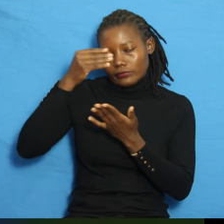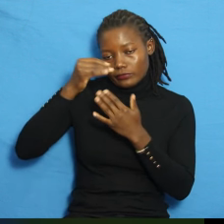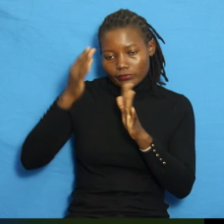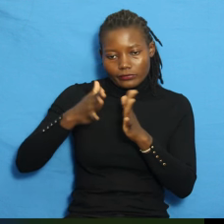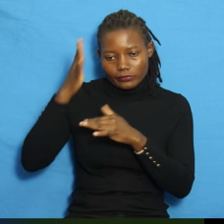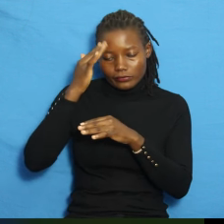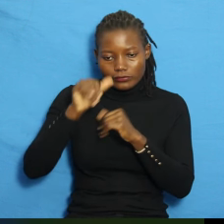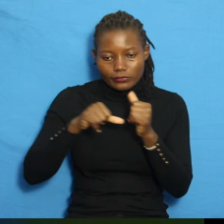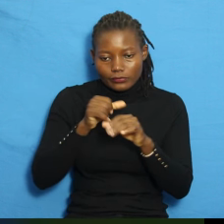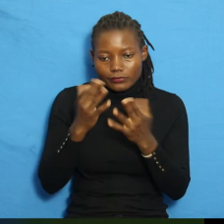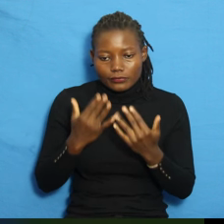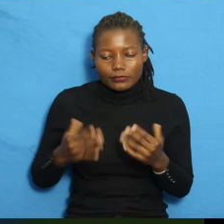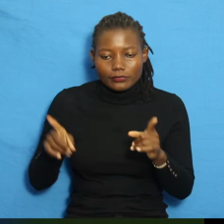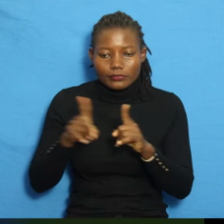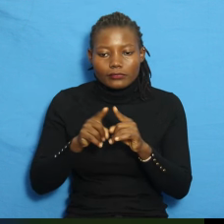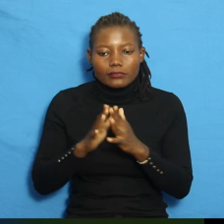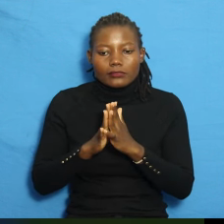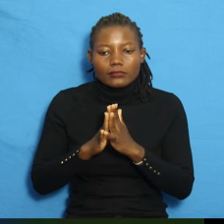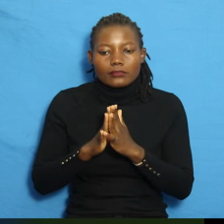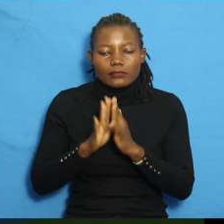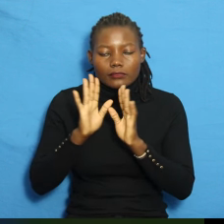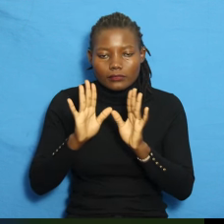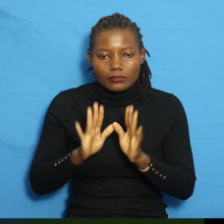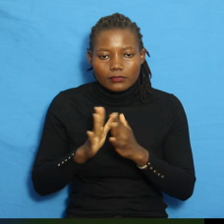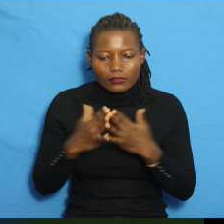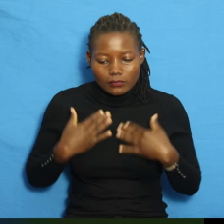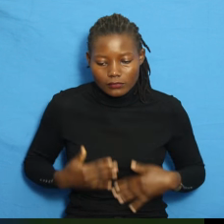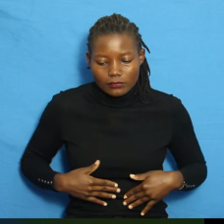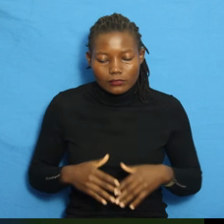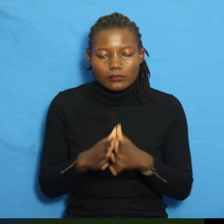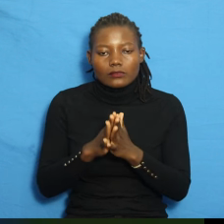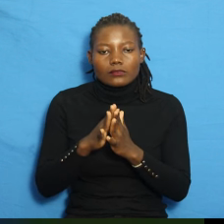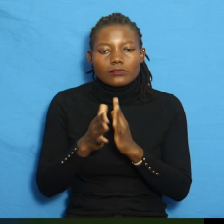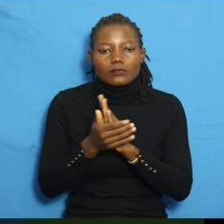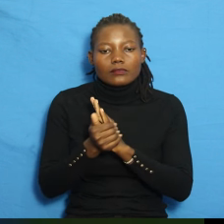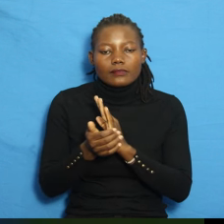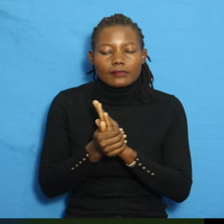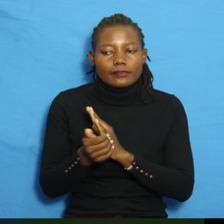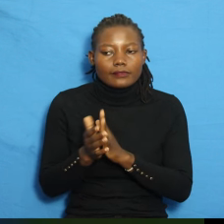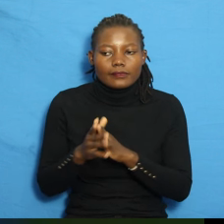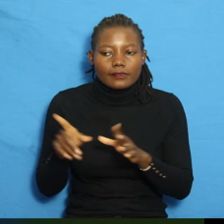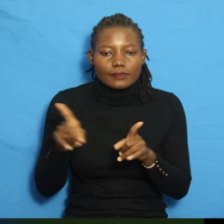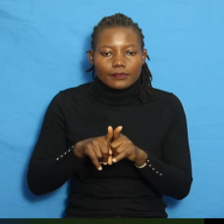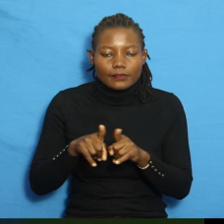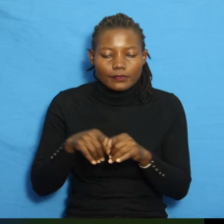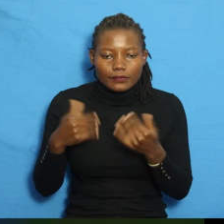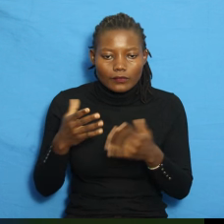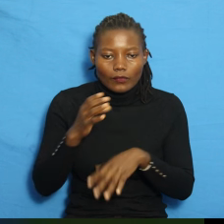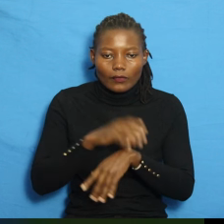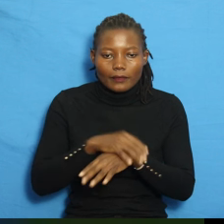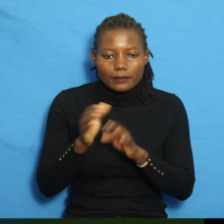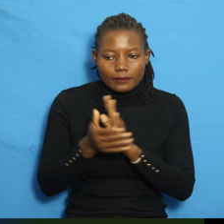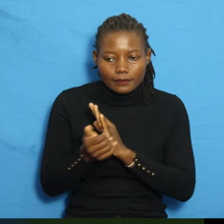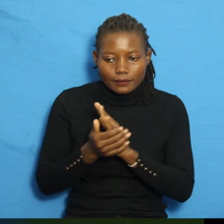impact on the human body for quality execution of skills. And again, the acquisition of skills through